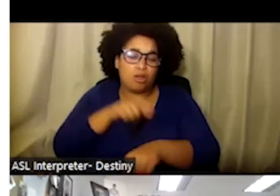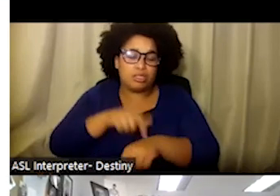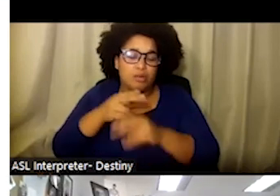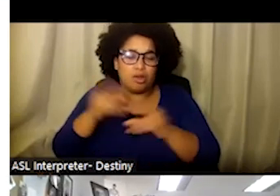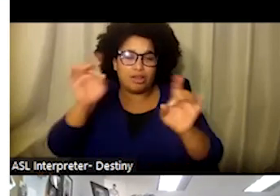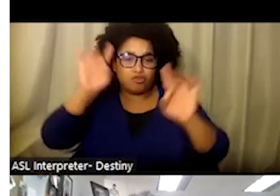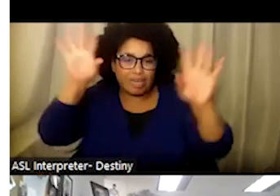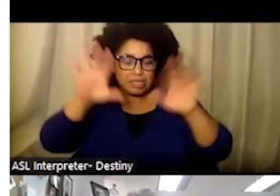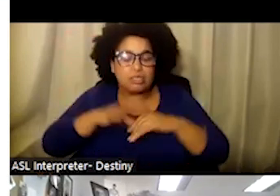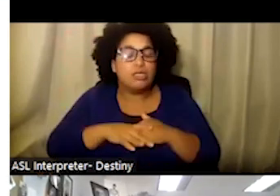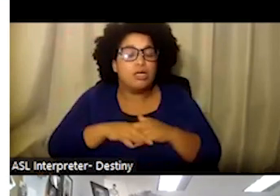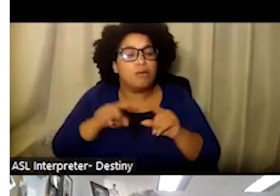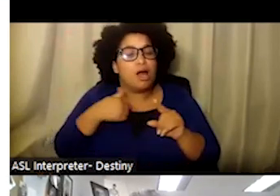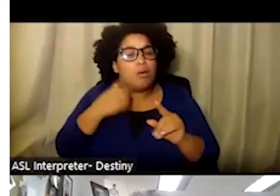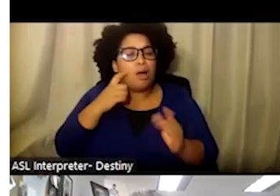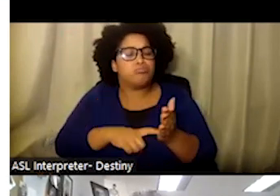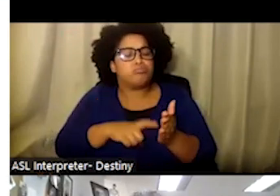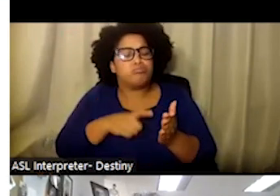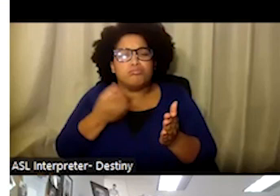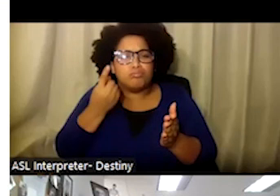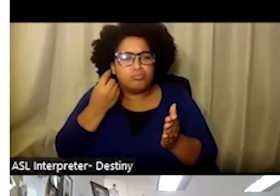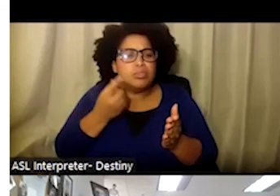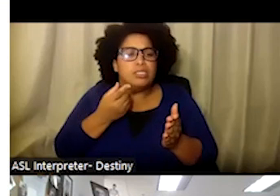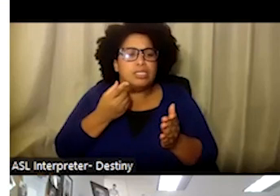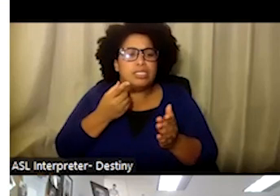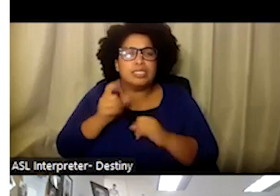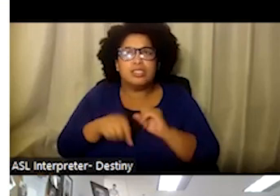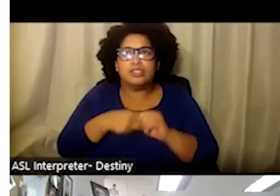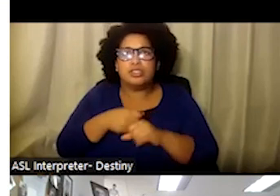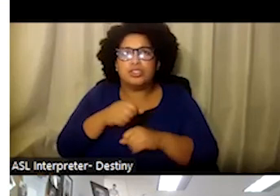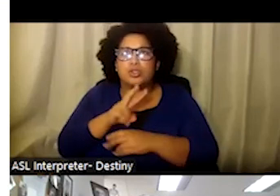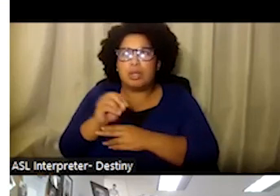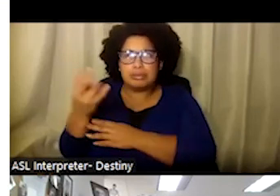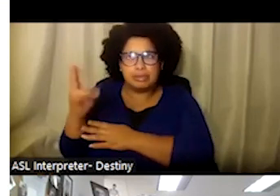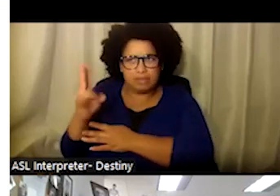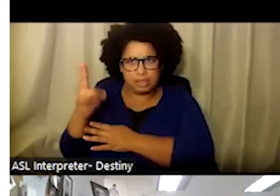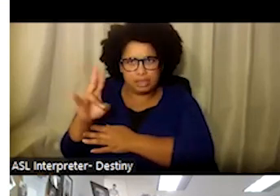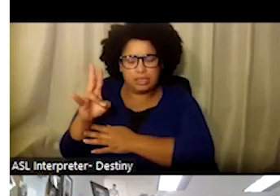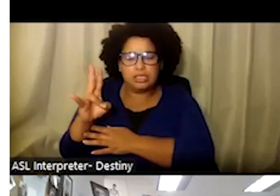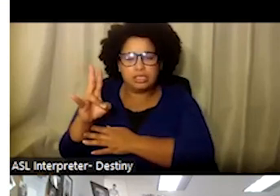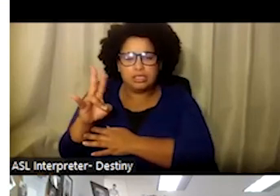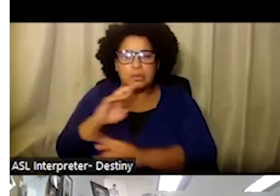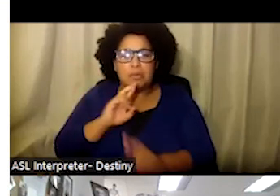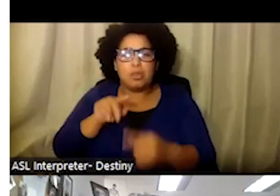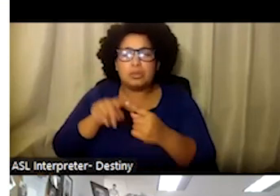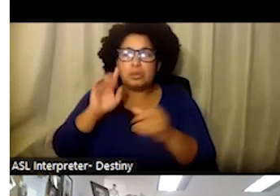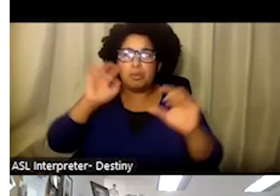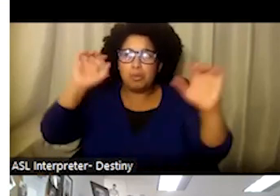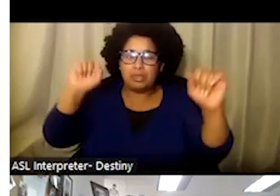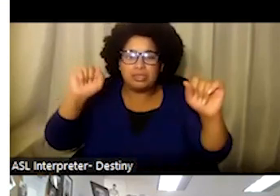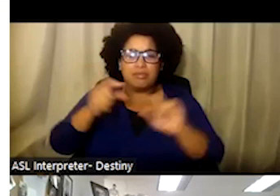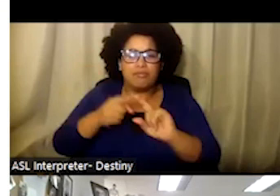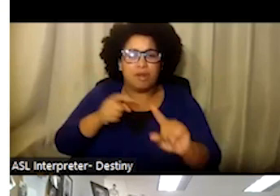I did want to recognize that in 2017, there was a report to the president from the